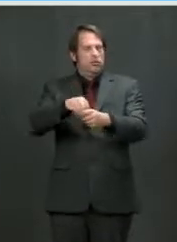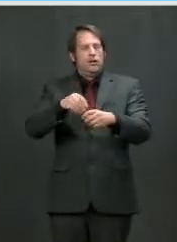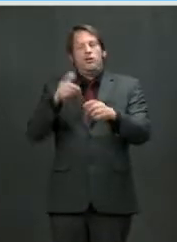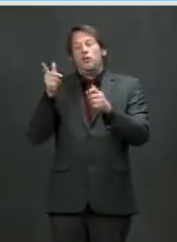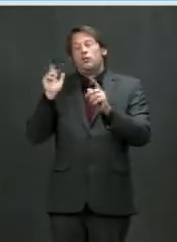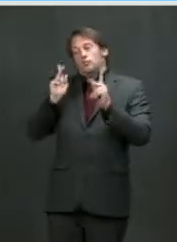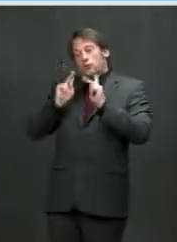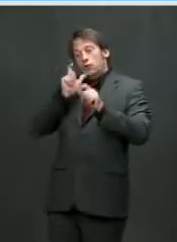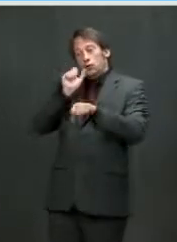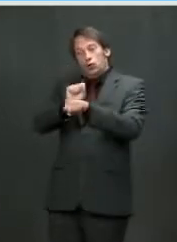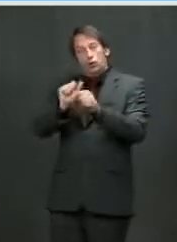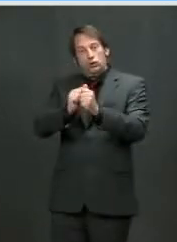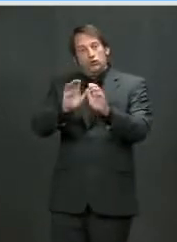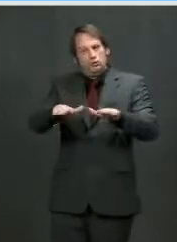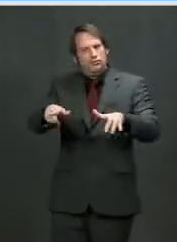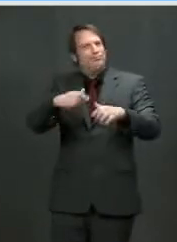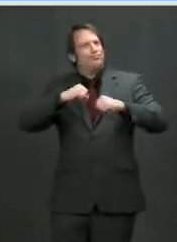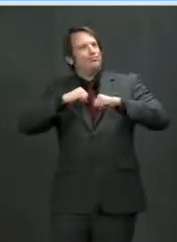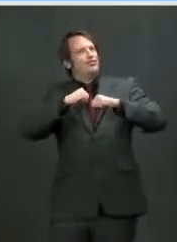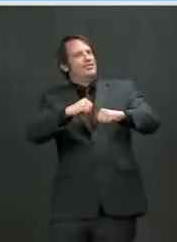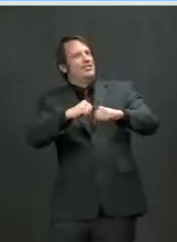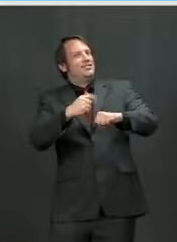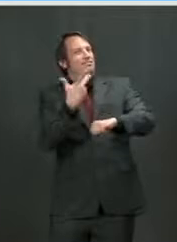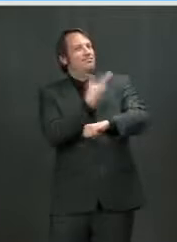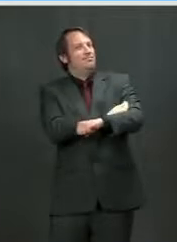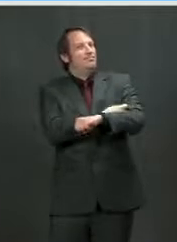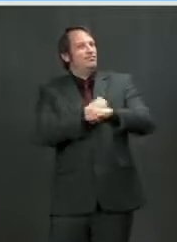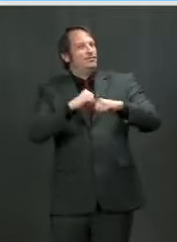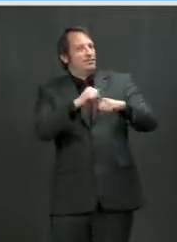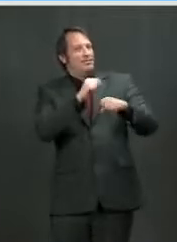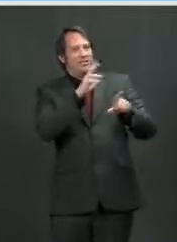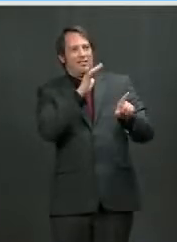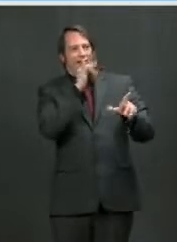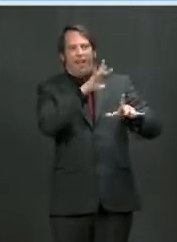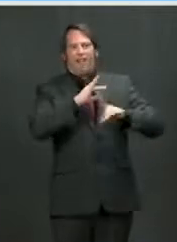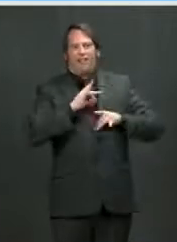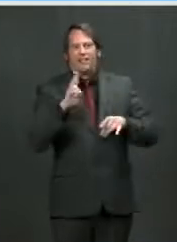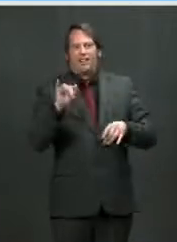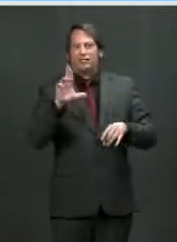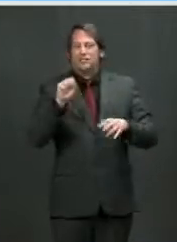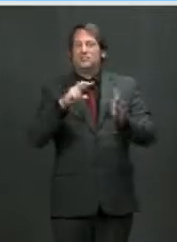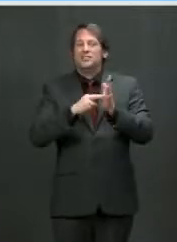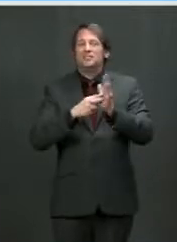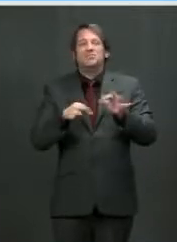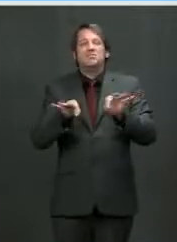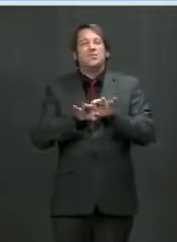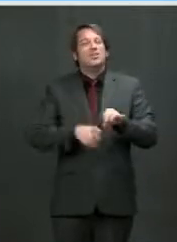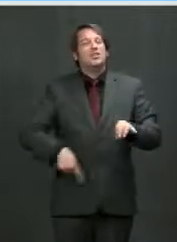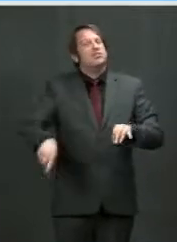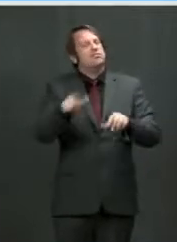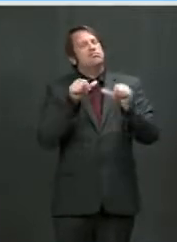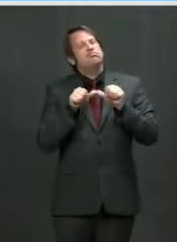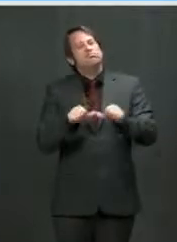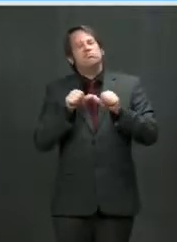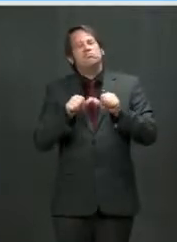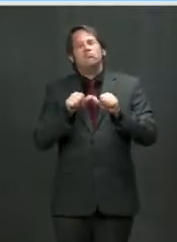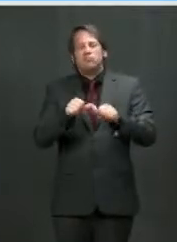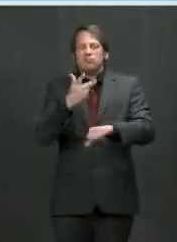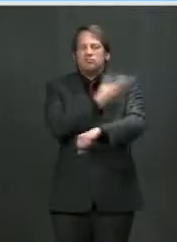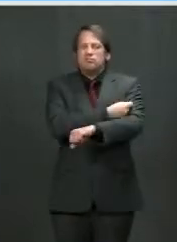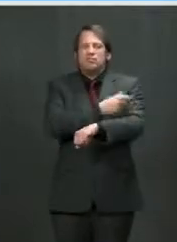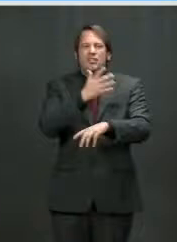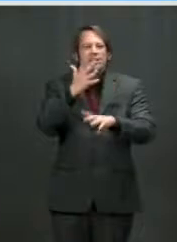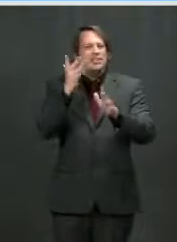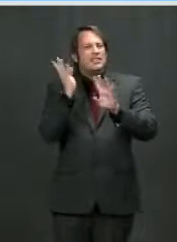must continue to vaccinate as many Americans as we can each day. Because when we invest in vaccination and other public